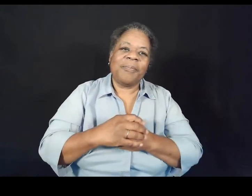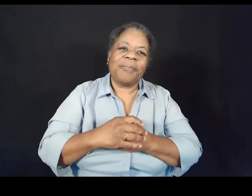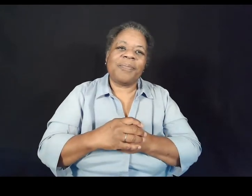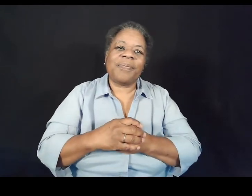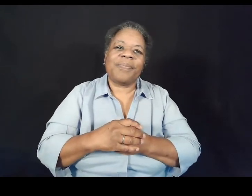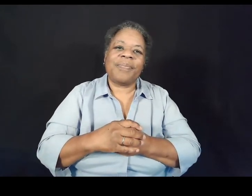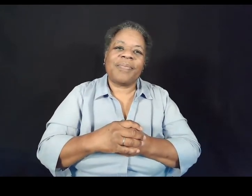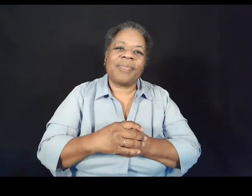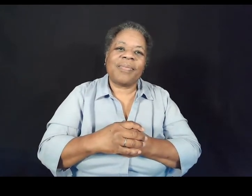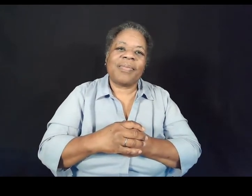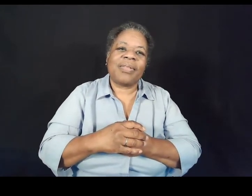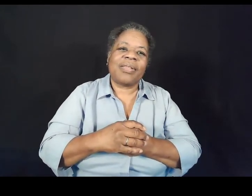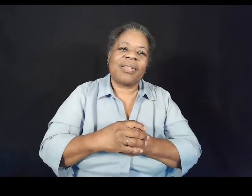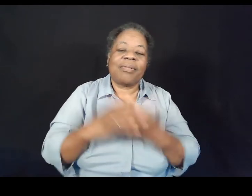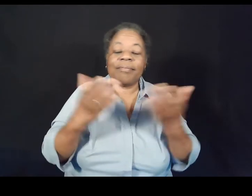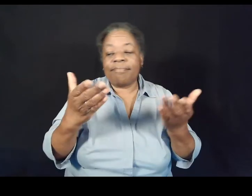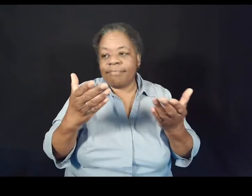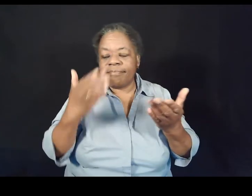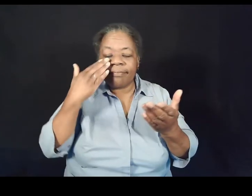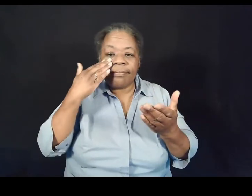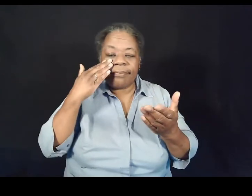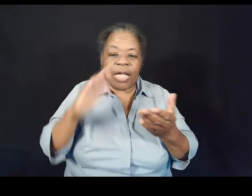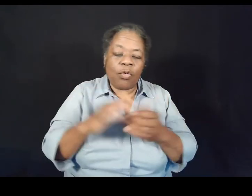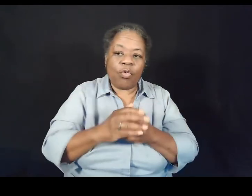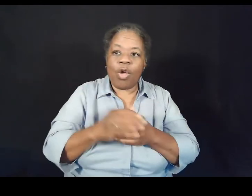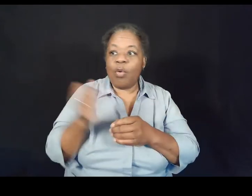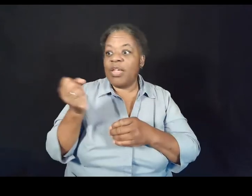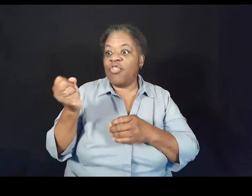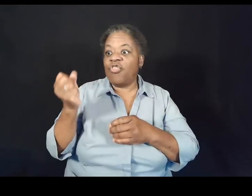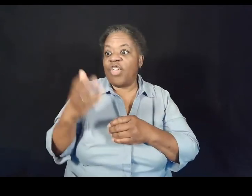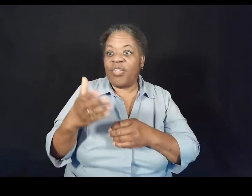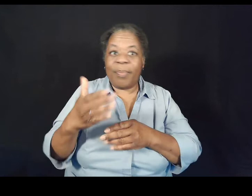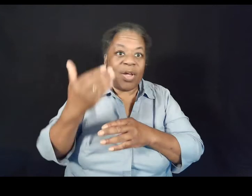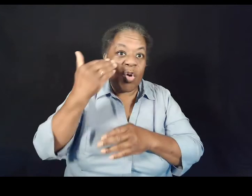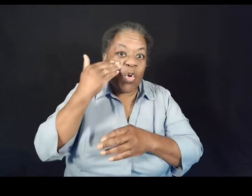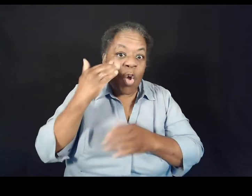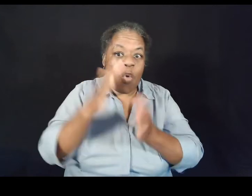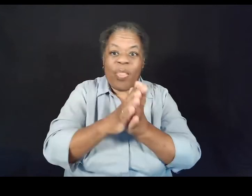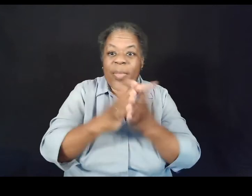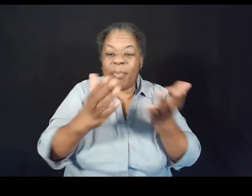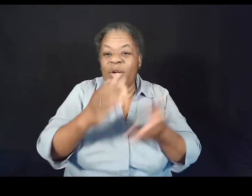Now, I don't know how familiar Shakespeare was with the book of James,